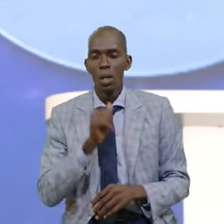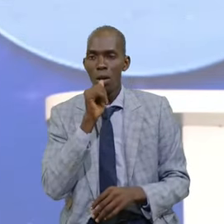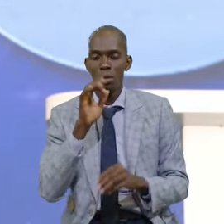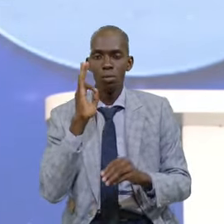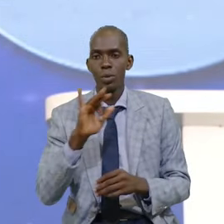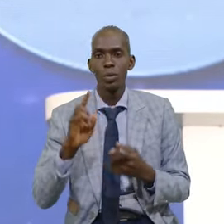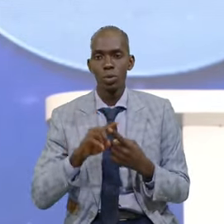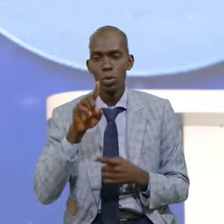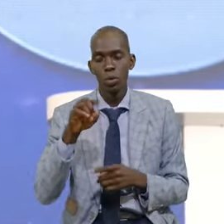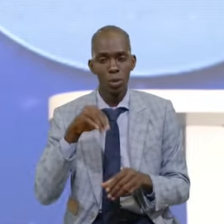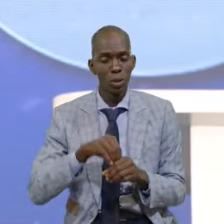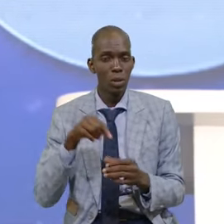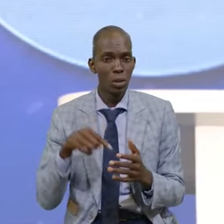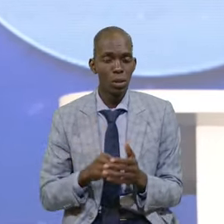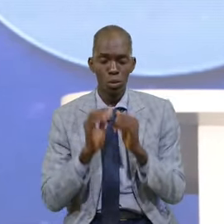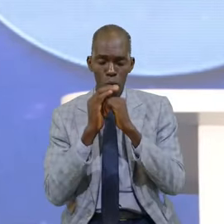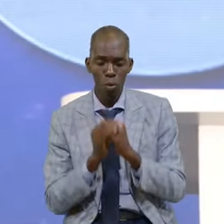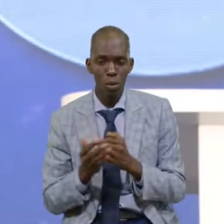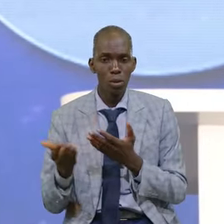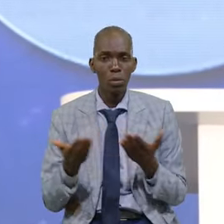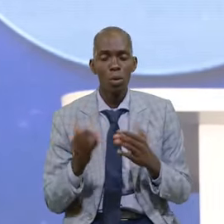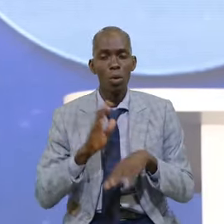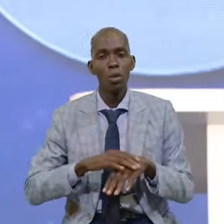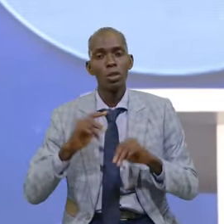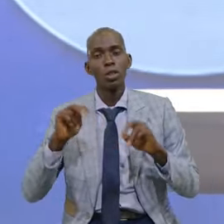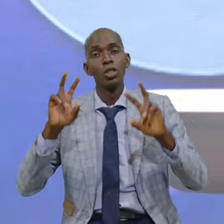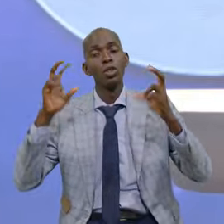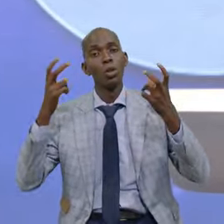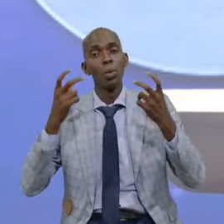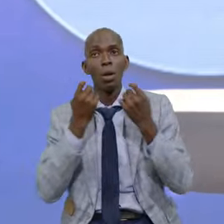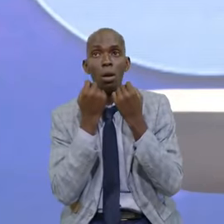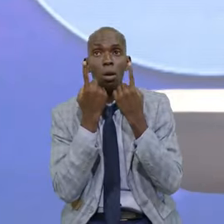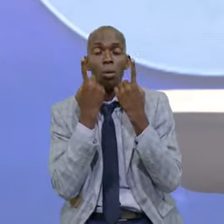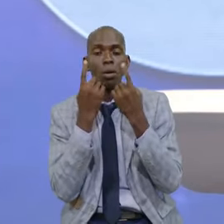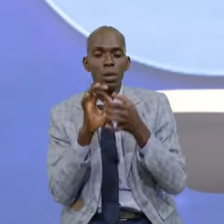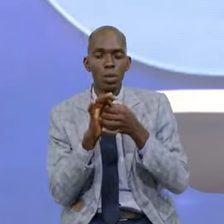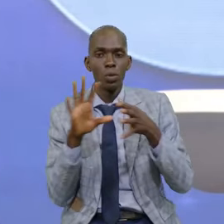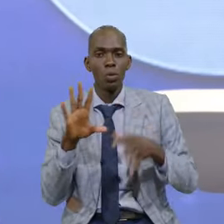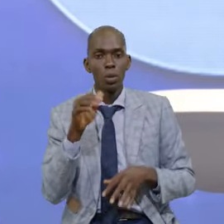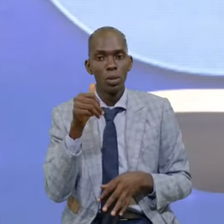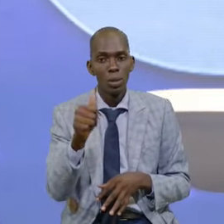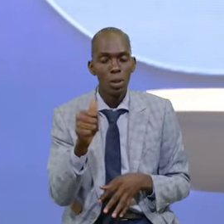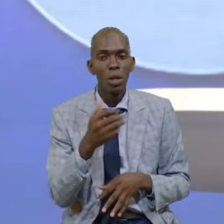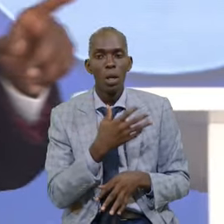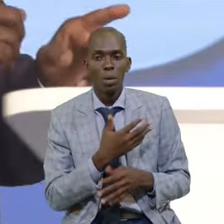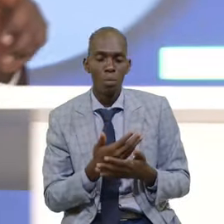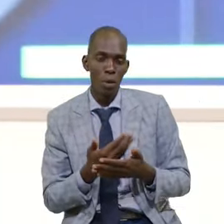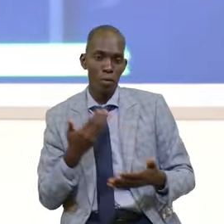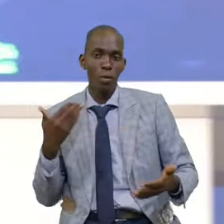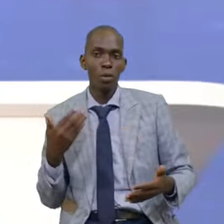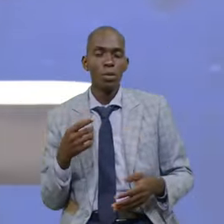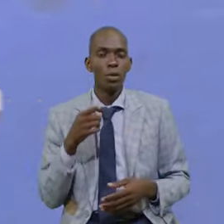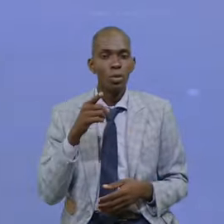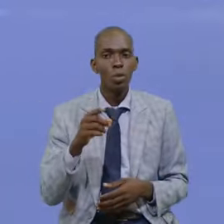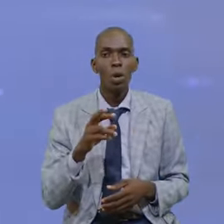this worship service on awake. Loose yourself lest you are